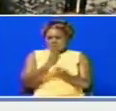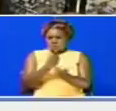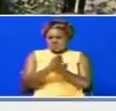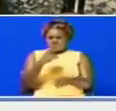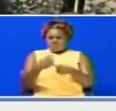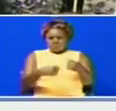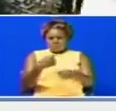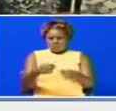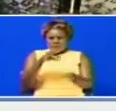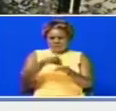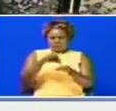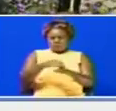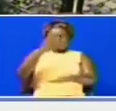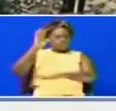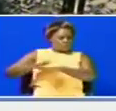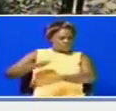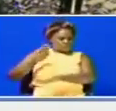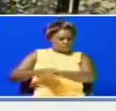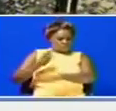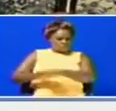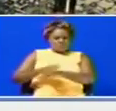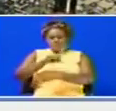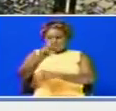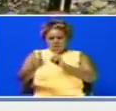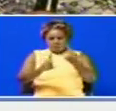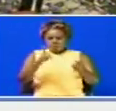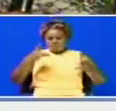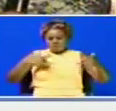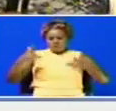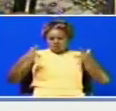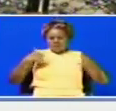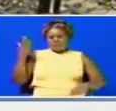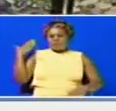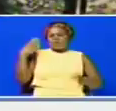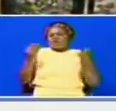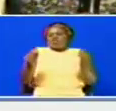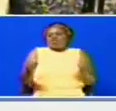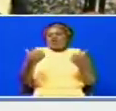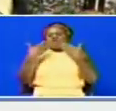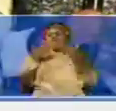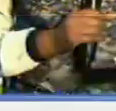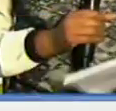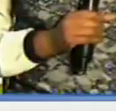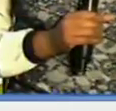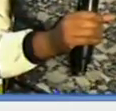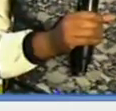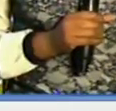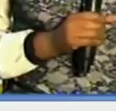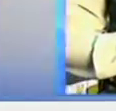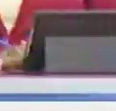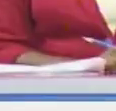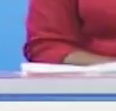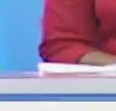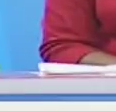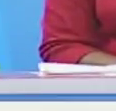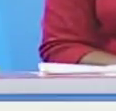the election, was above board. He says the questions and concerns he had were already raised. You would ask which questions were this, which